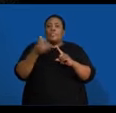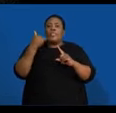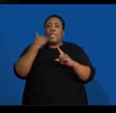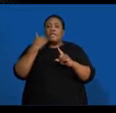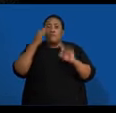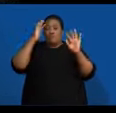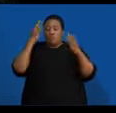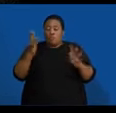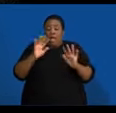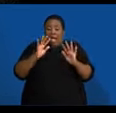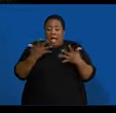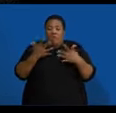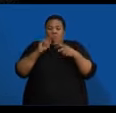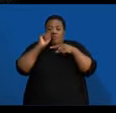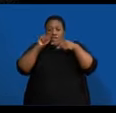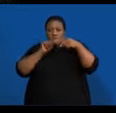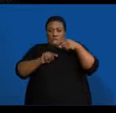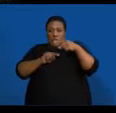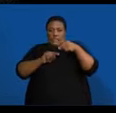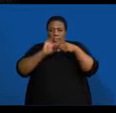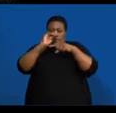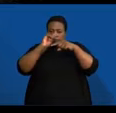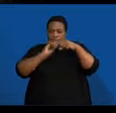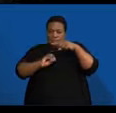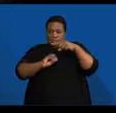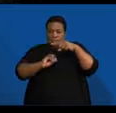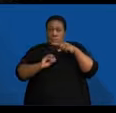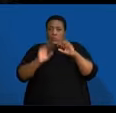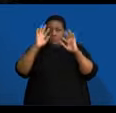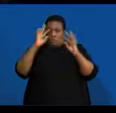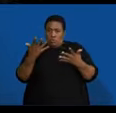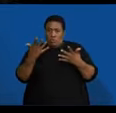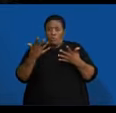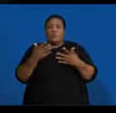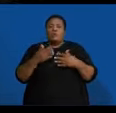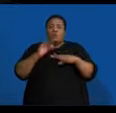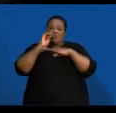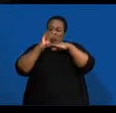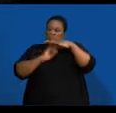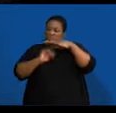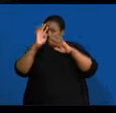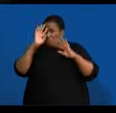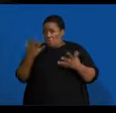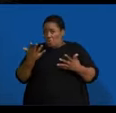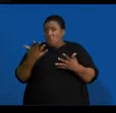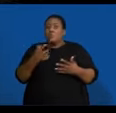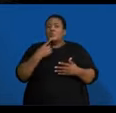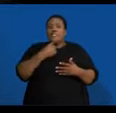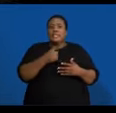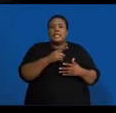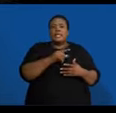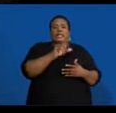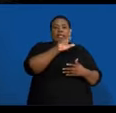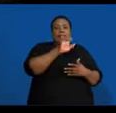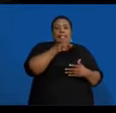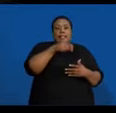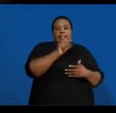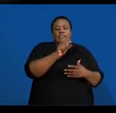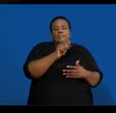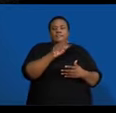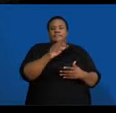to factorize this, you can say let my sine of x to be equal to k, and